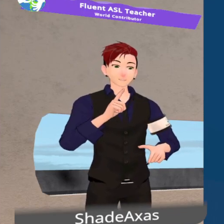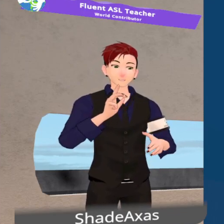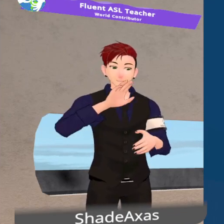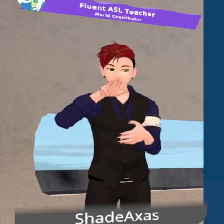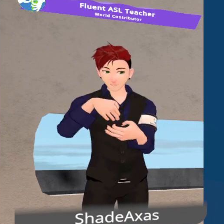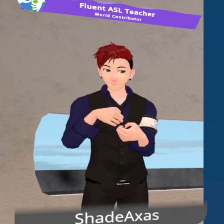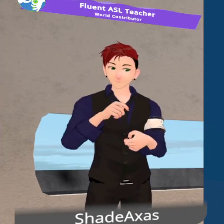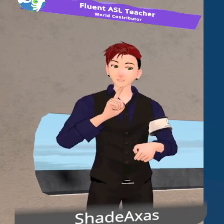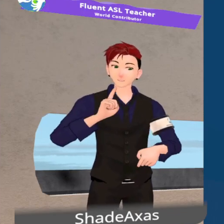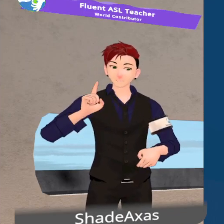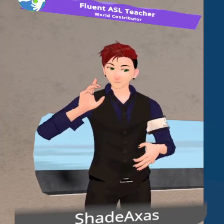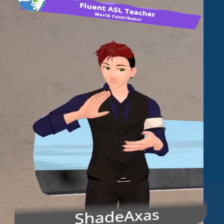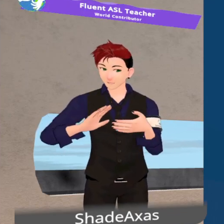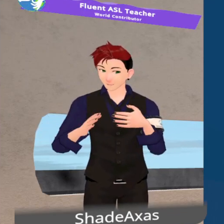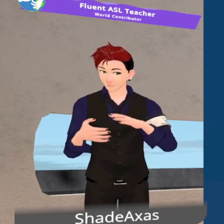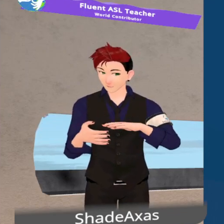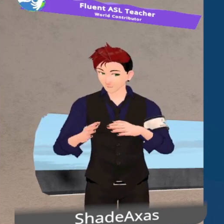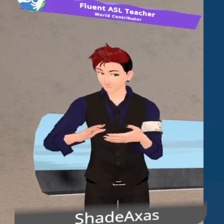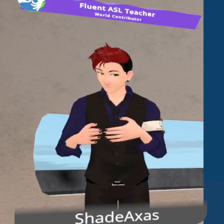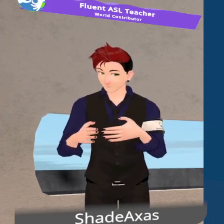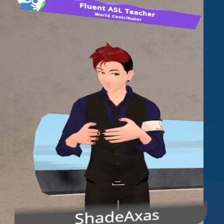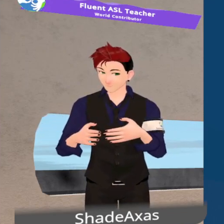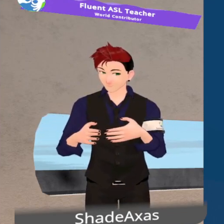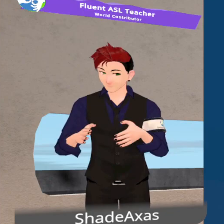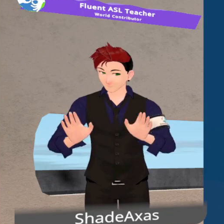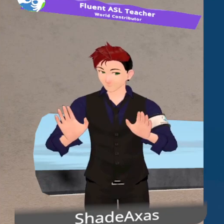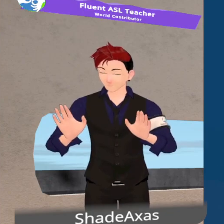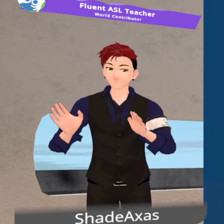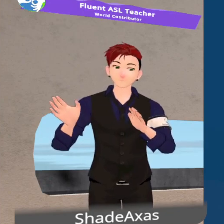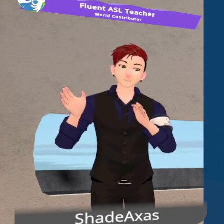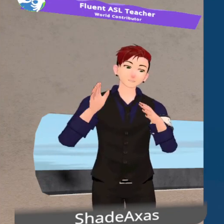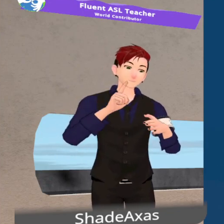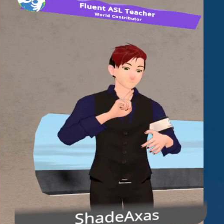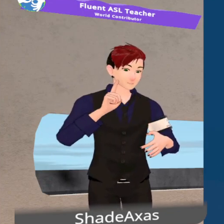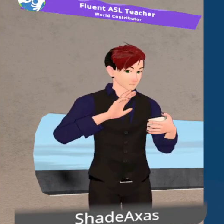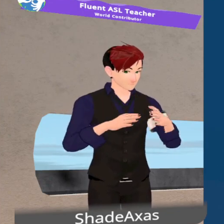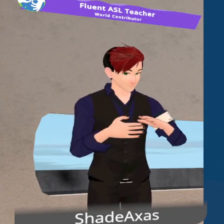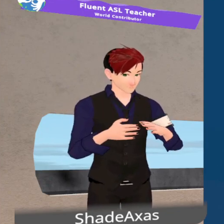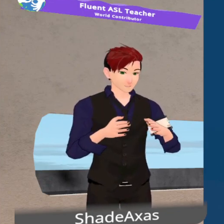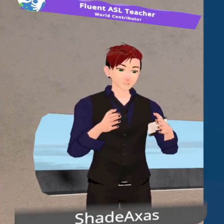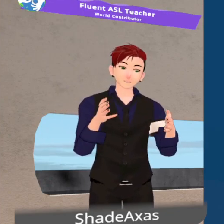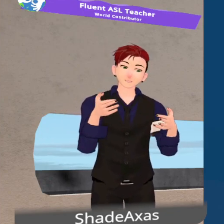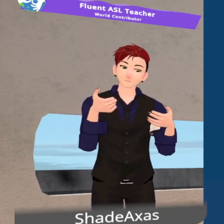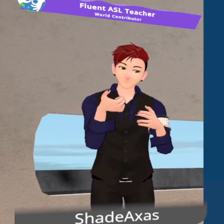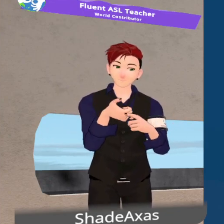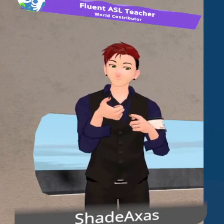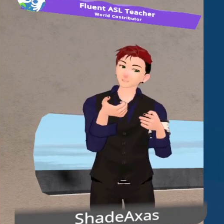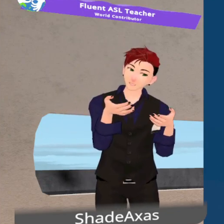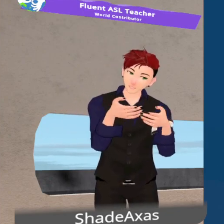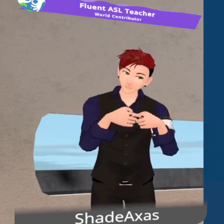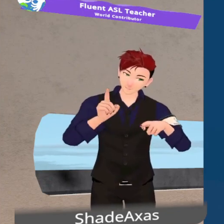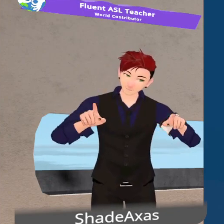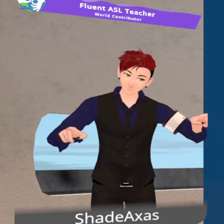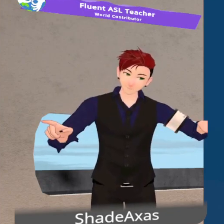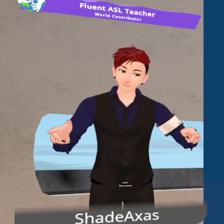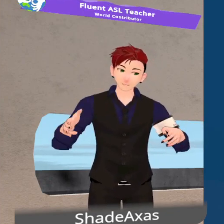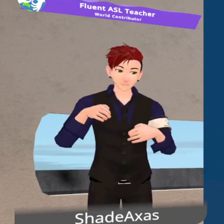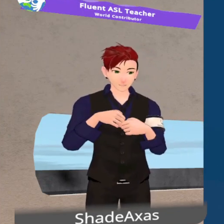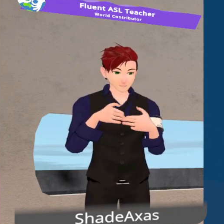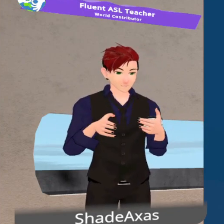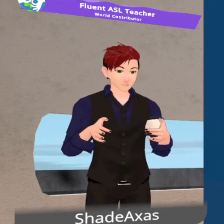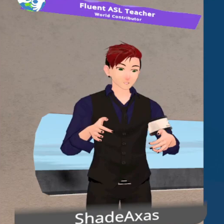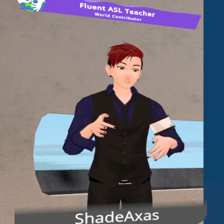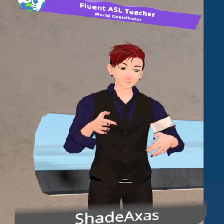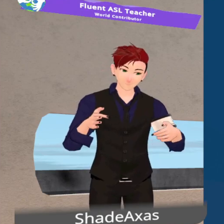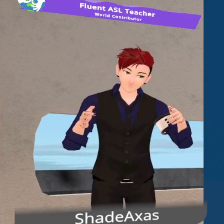identifies themselves as part of the deaf community. Now, the deaf community has different